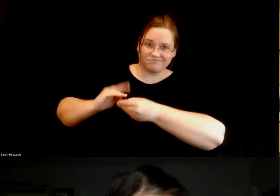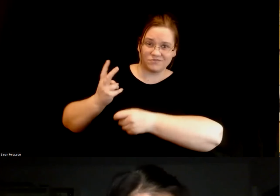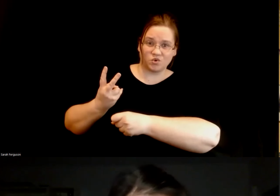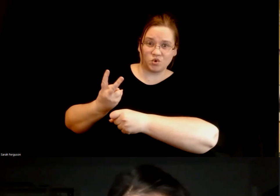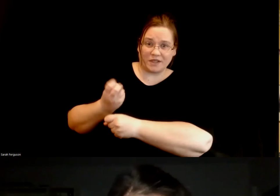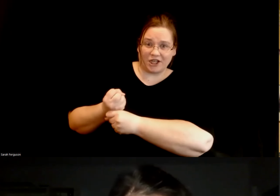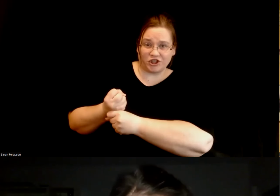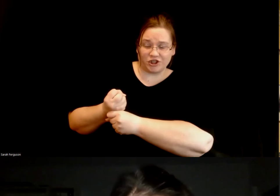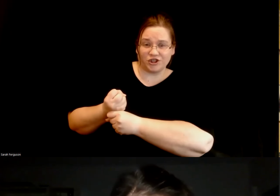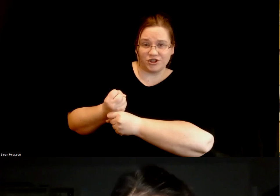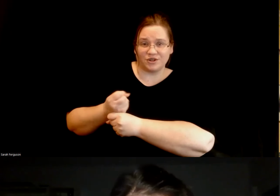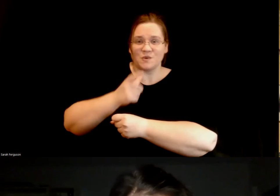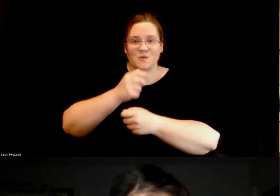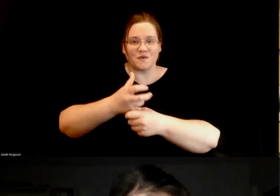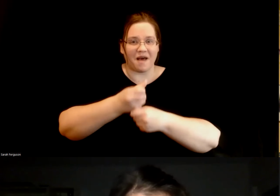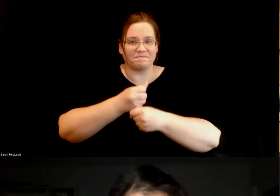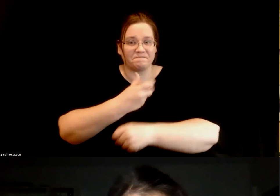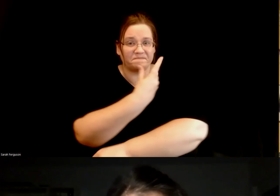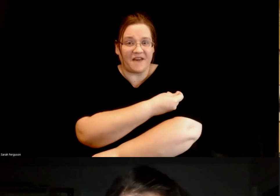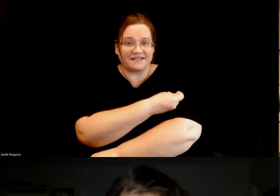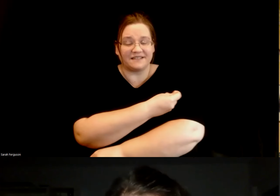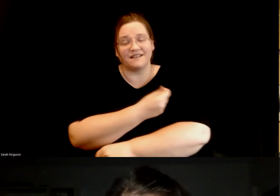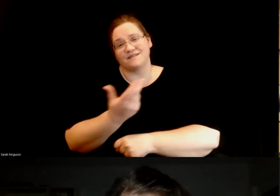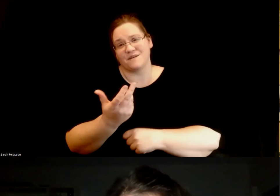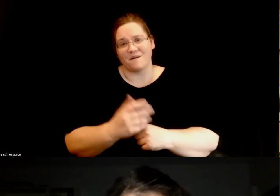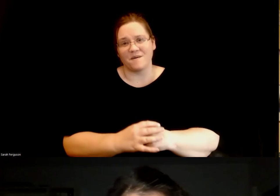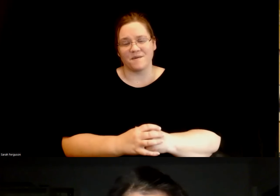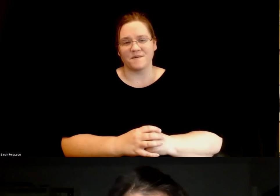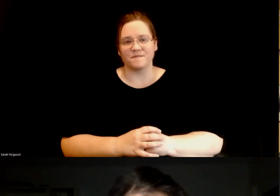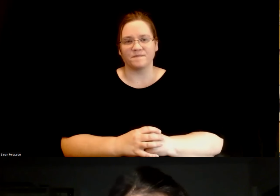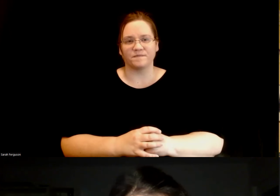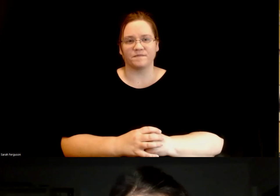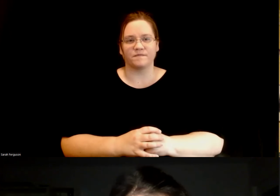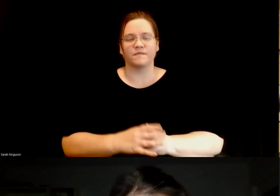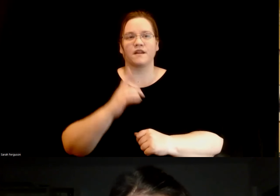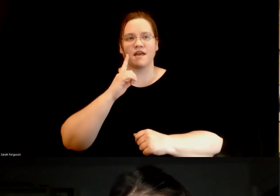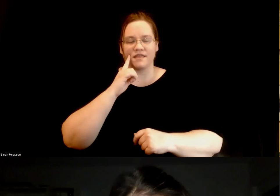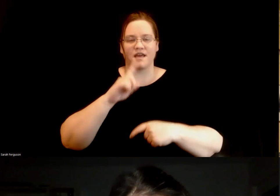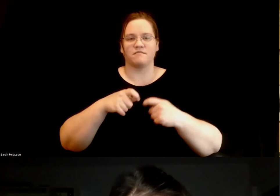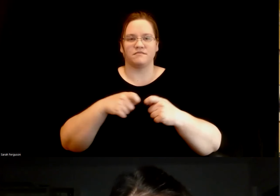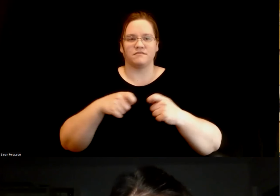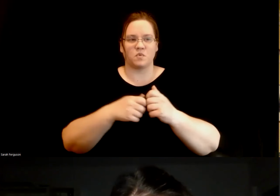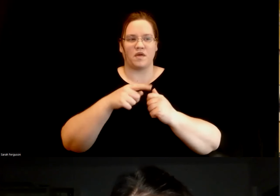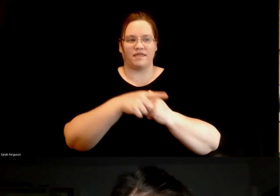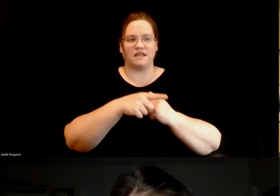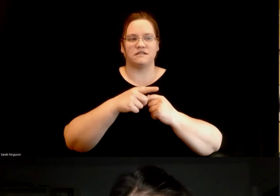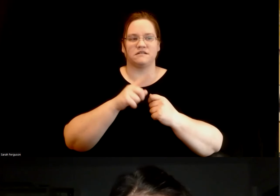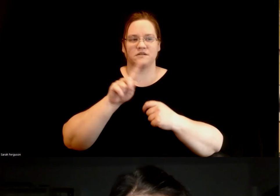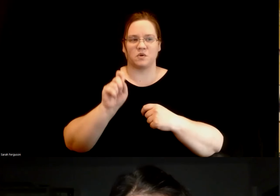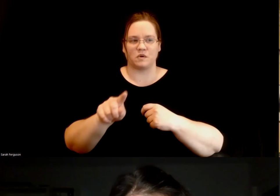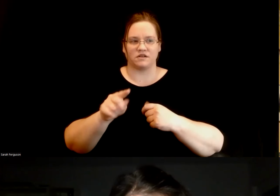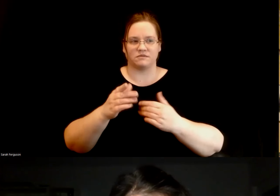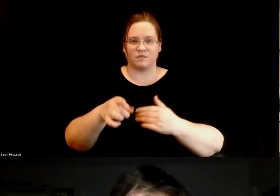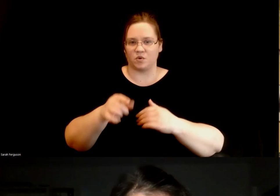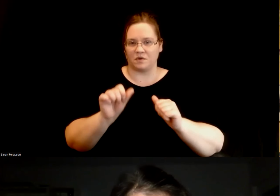on people who've received this vaccine. So I think I'm going to end with this question, Dr. Costello. Maybe you